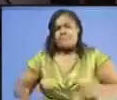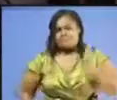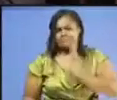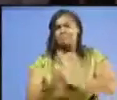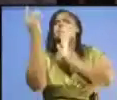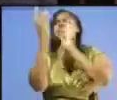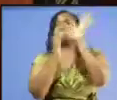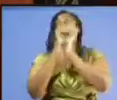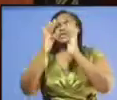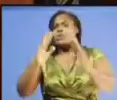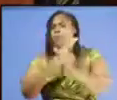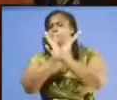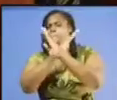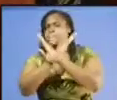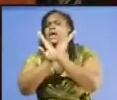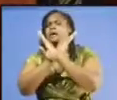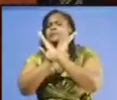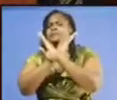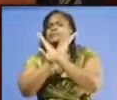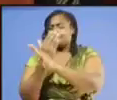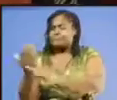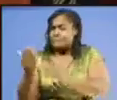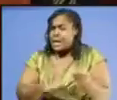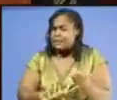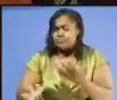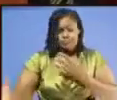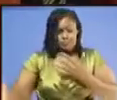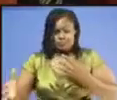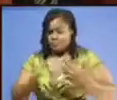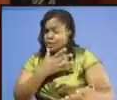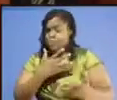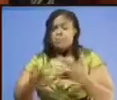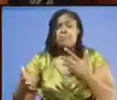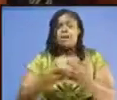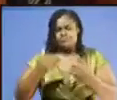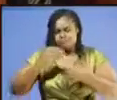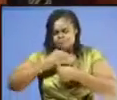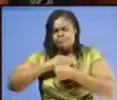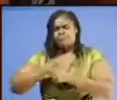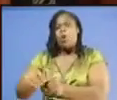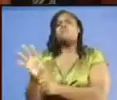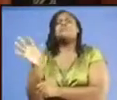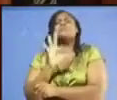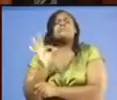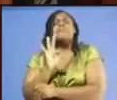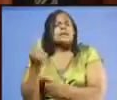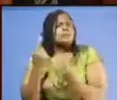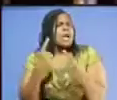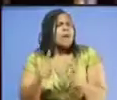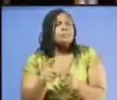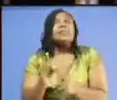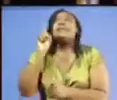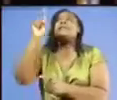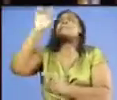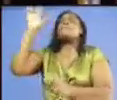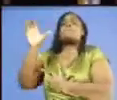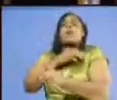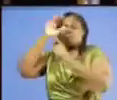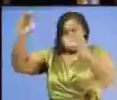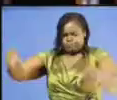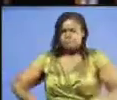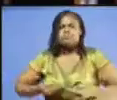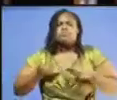could prevent death, then no matter what COVID takes from you, my power can